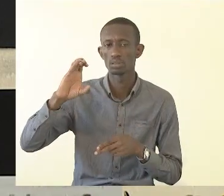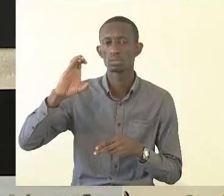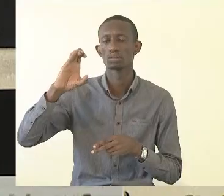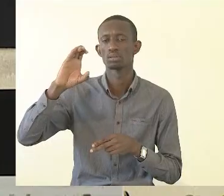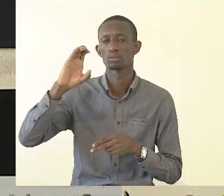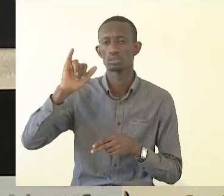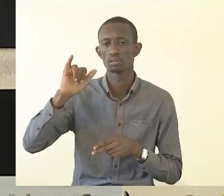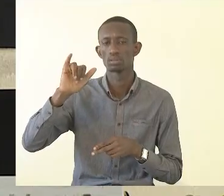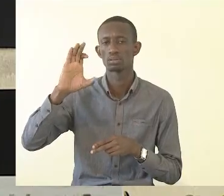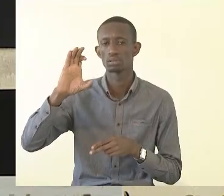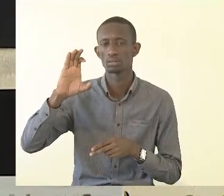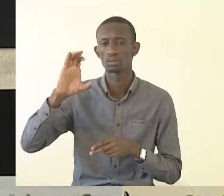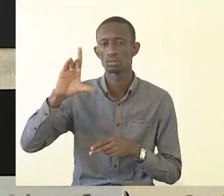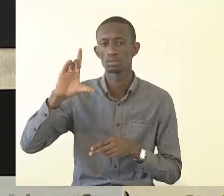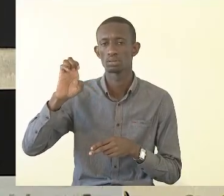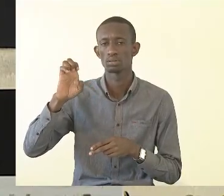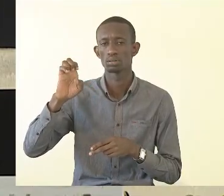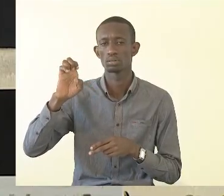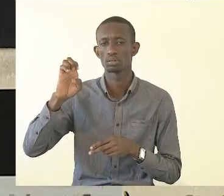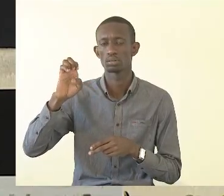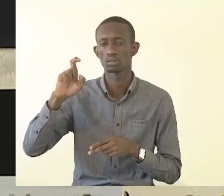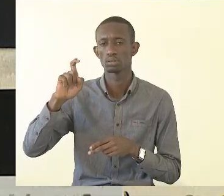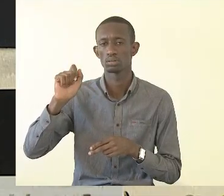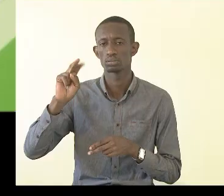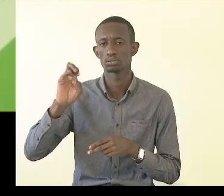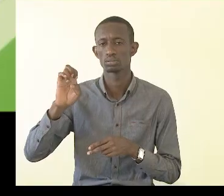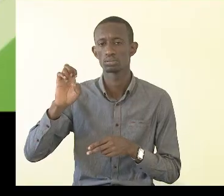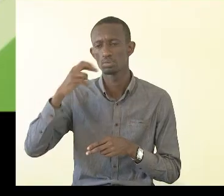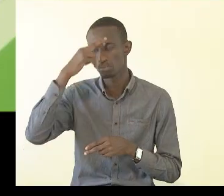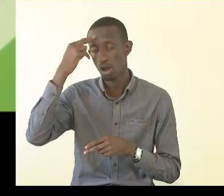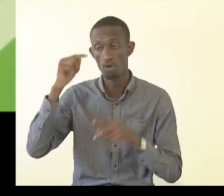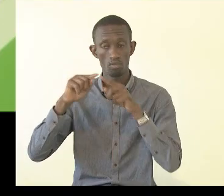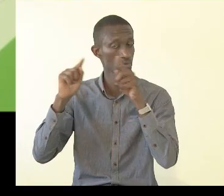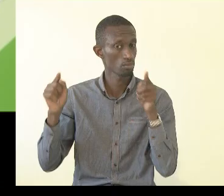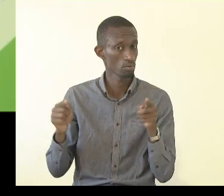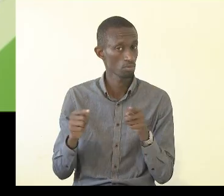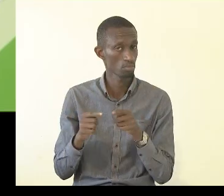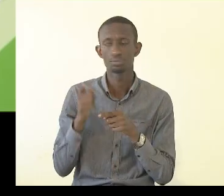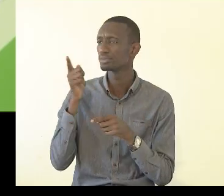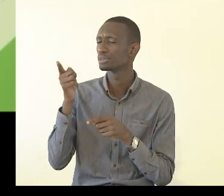Cyclohexane. So that is A. We're supposed to name